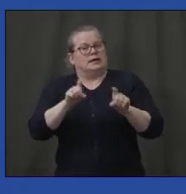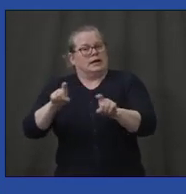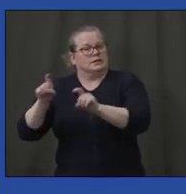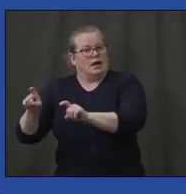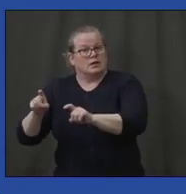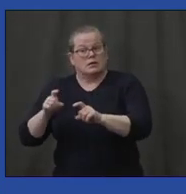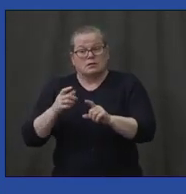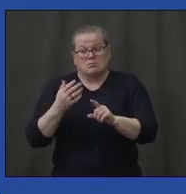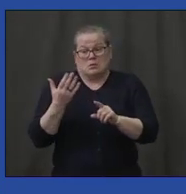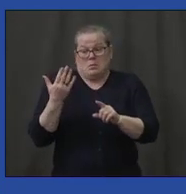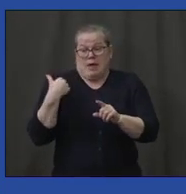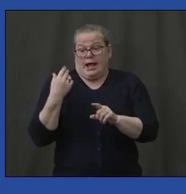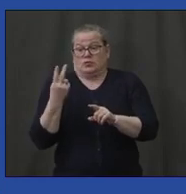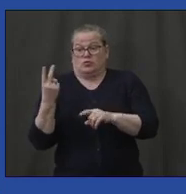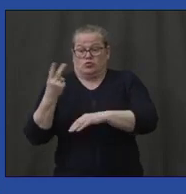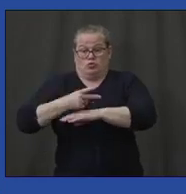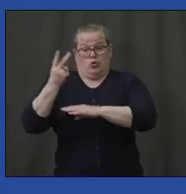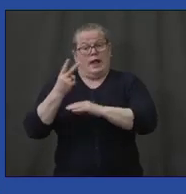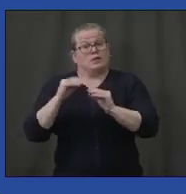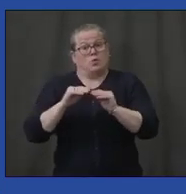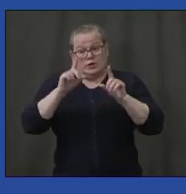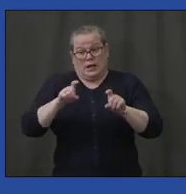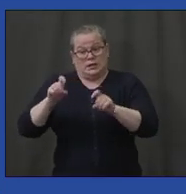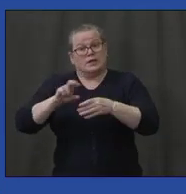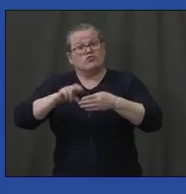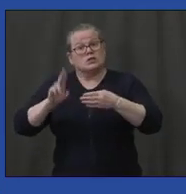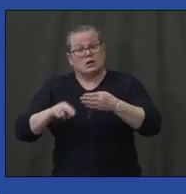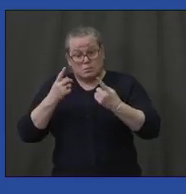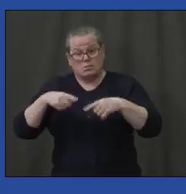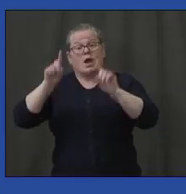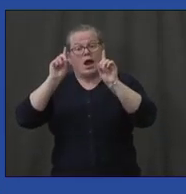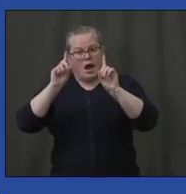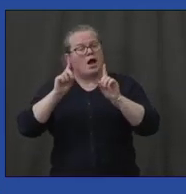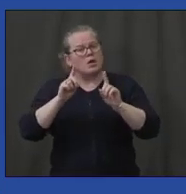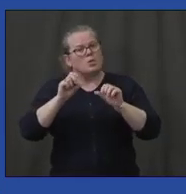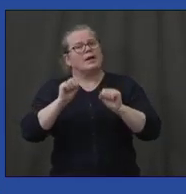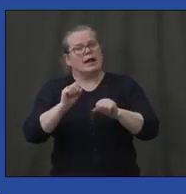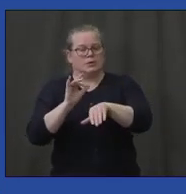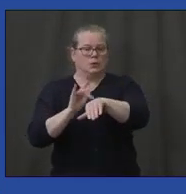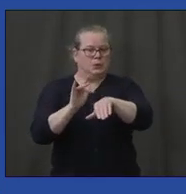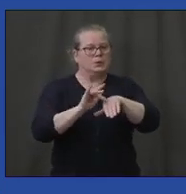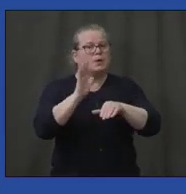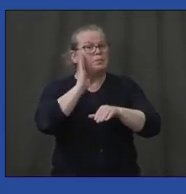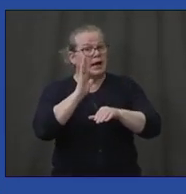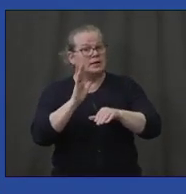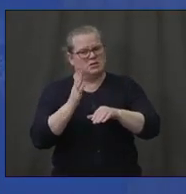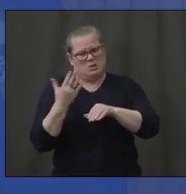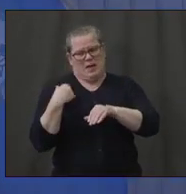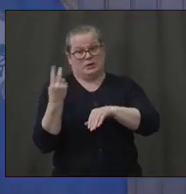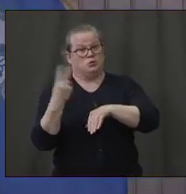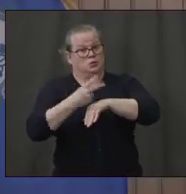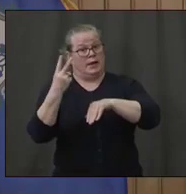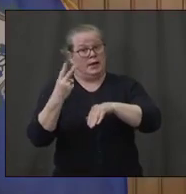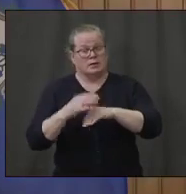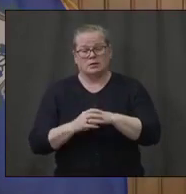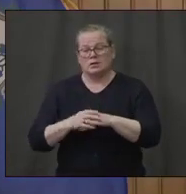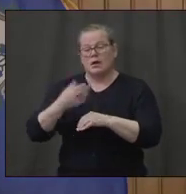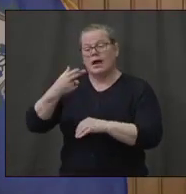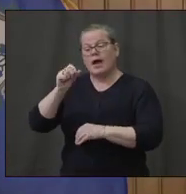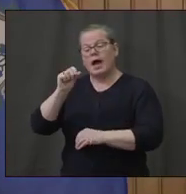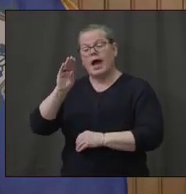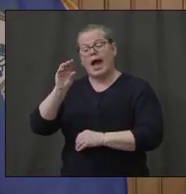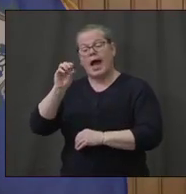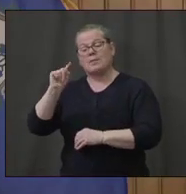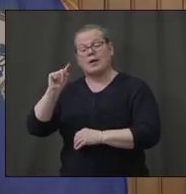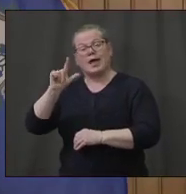days. You probably heard a little bit about Abbott Labs and their 15-minute test. And there, through